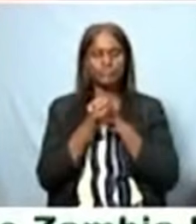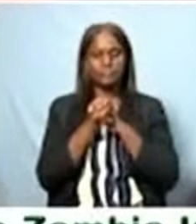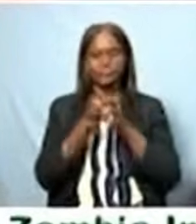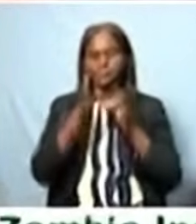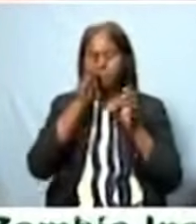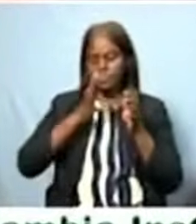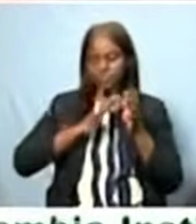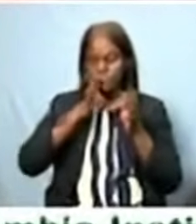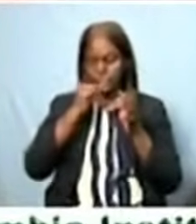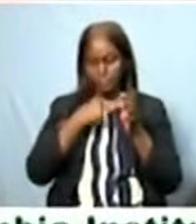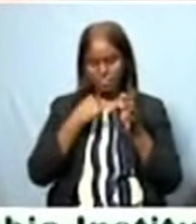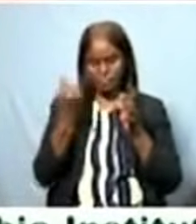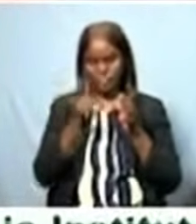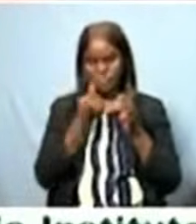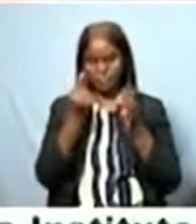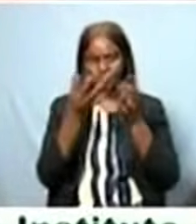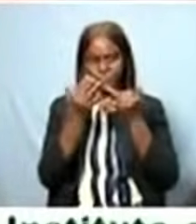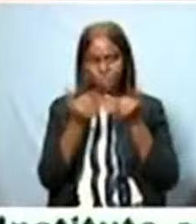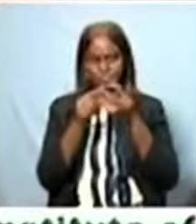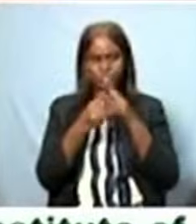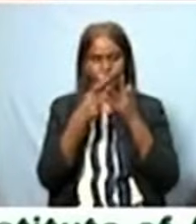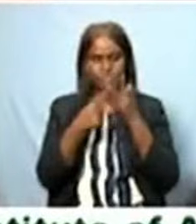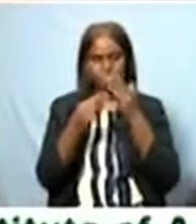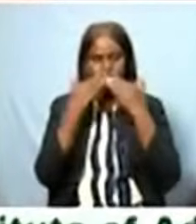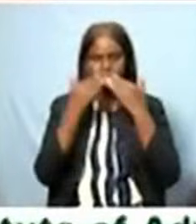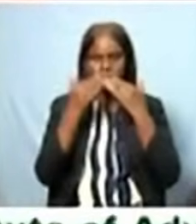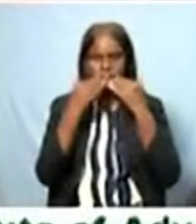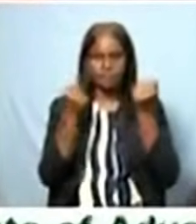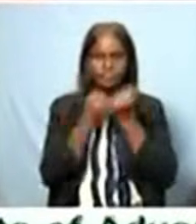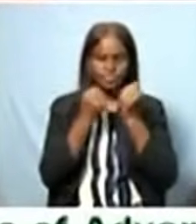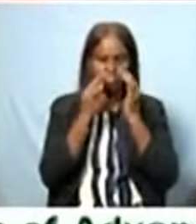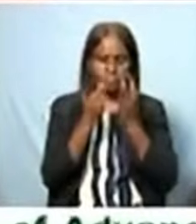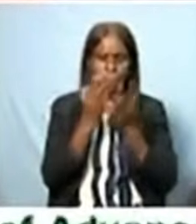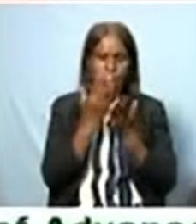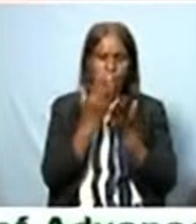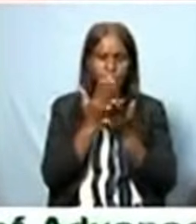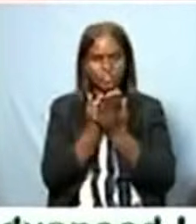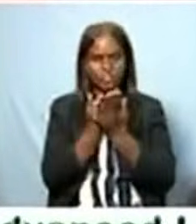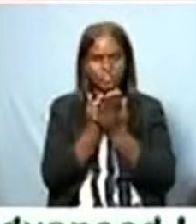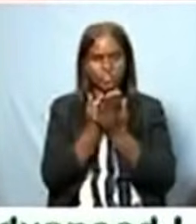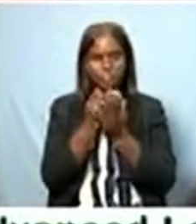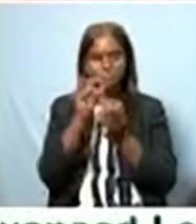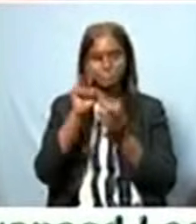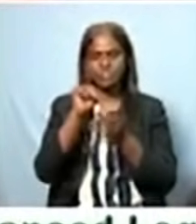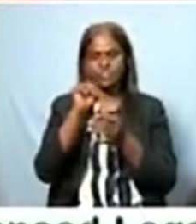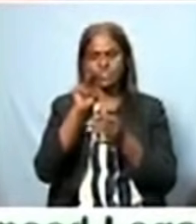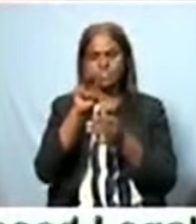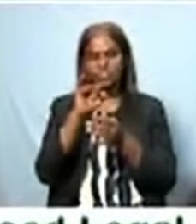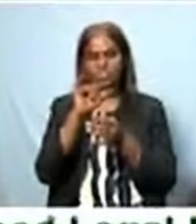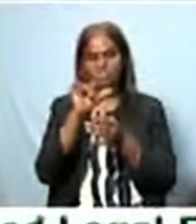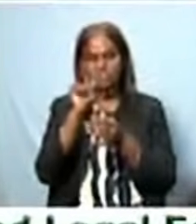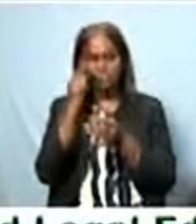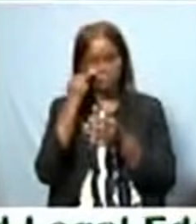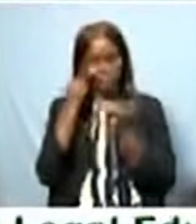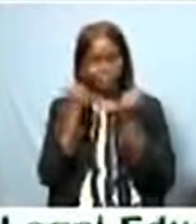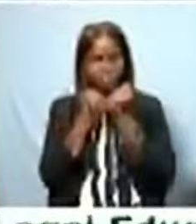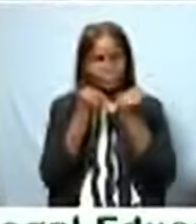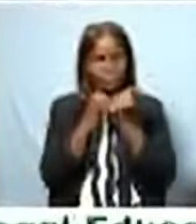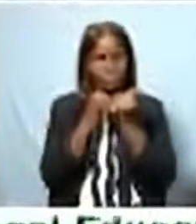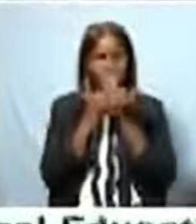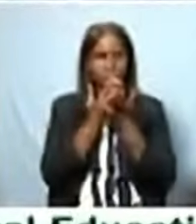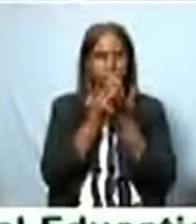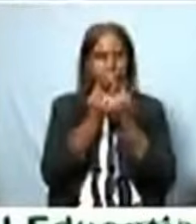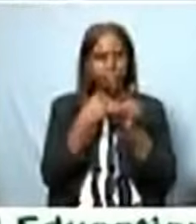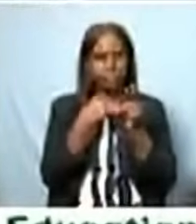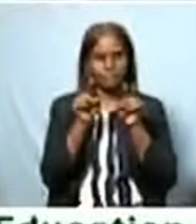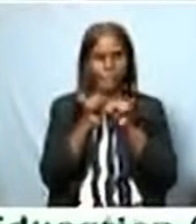Madam Speaker, I want to start by thanking the seconder of the motion, Honorable Gordon Mwila, for supporting the motion. I want